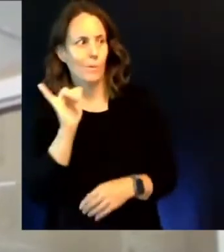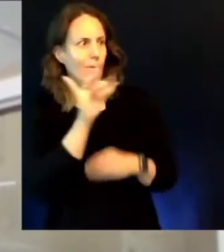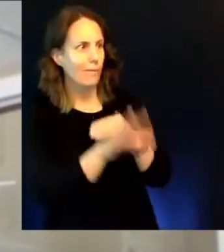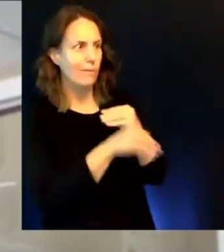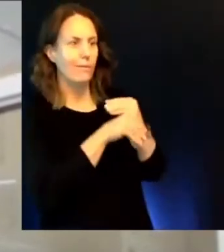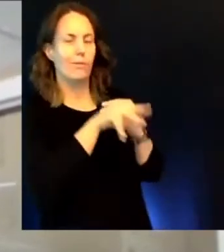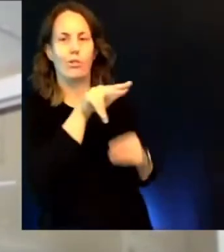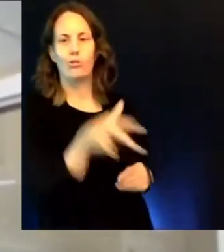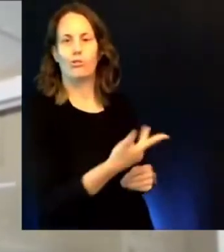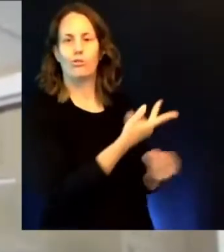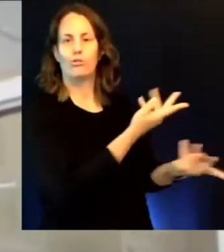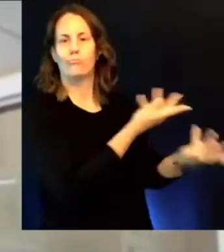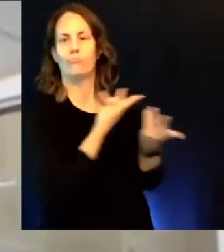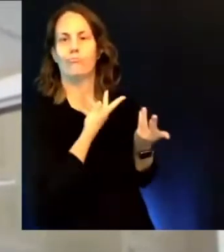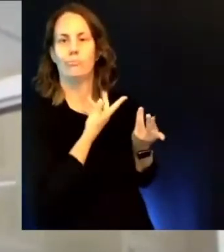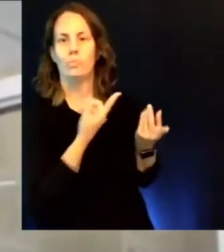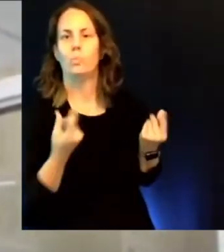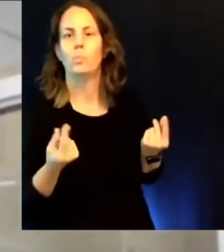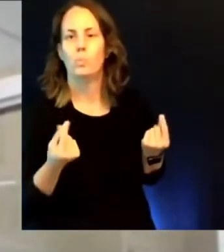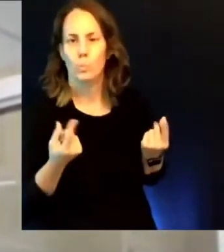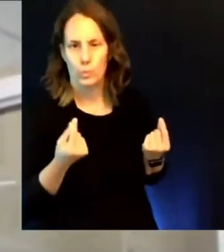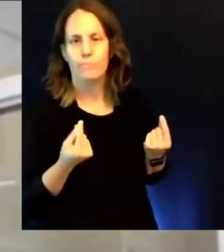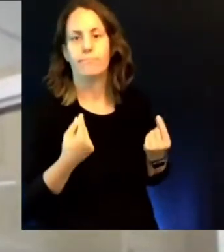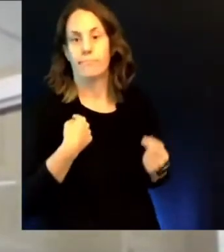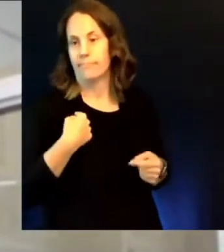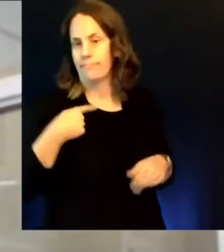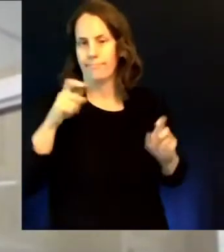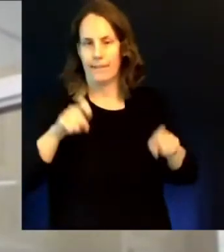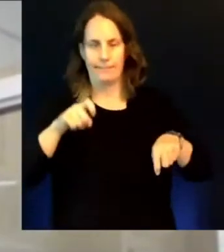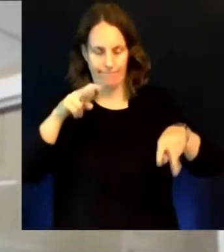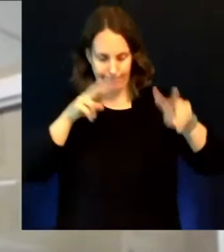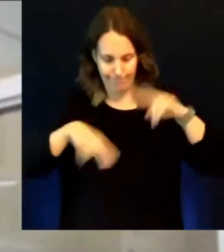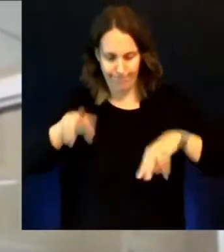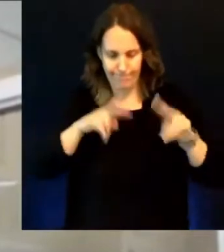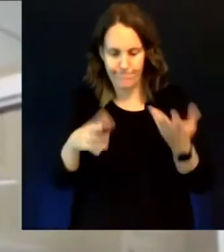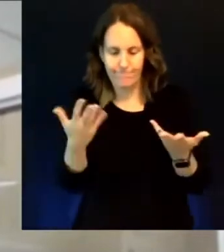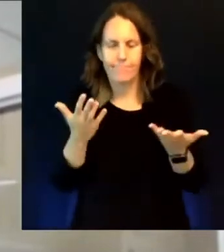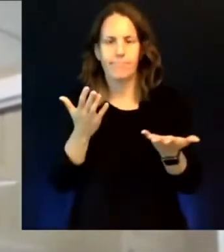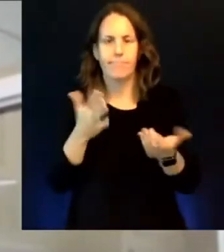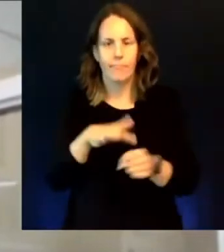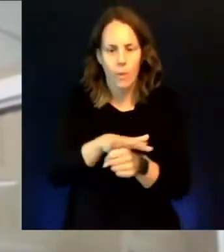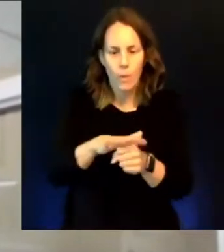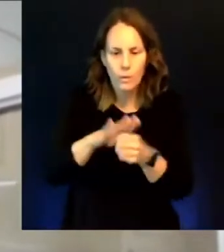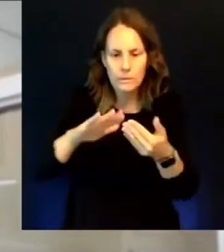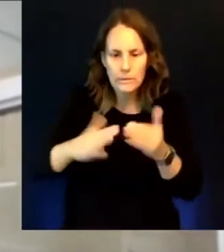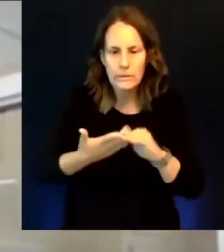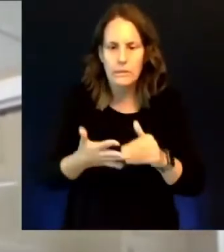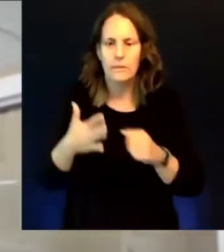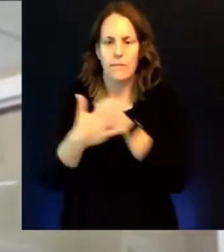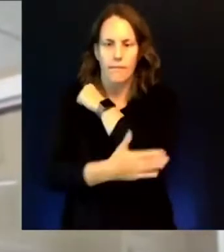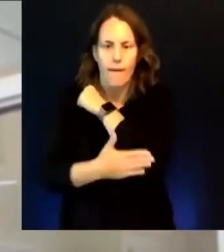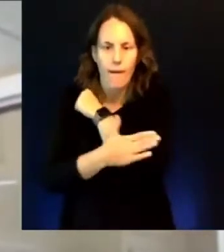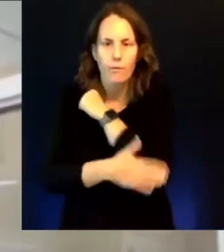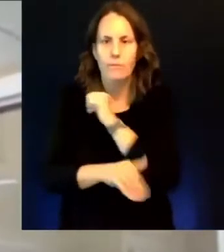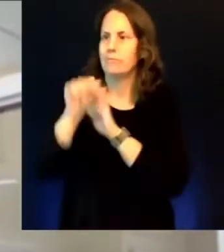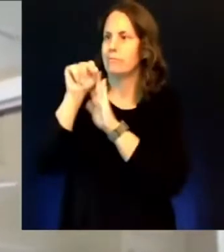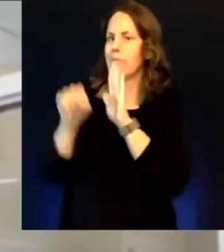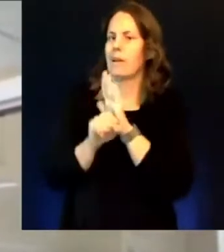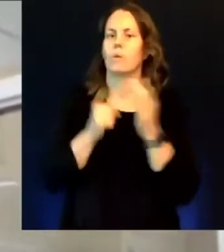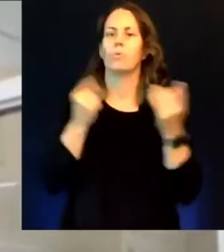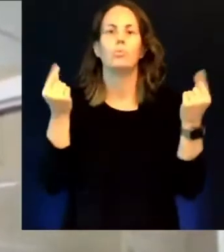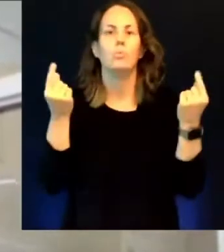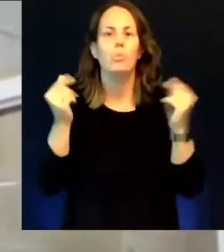first and second doses, will do the same things and try to maximize our use of resources to make those other doses available. And those details will